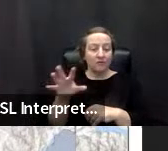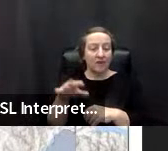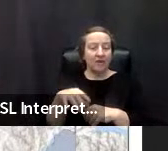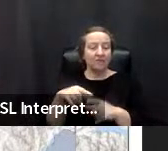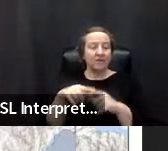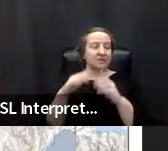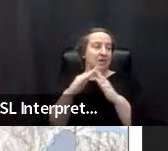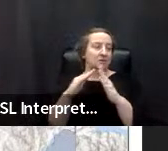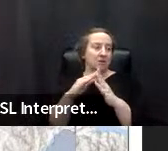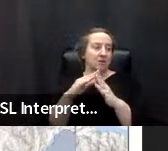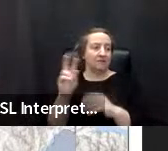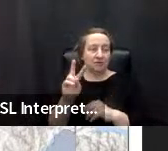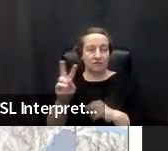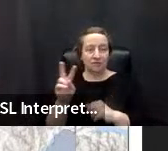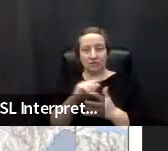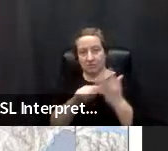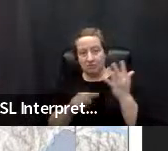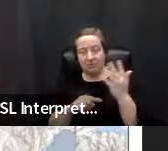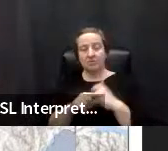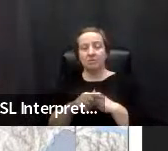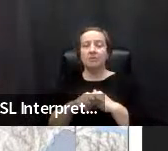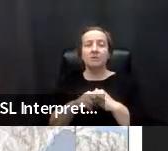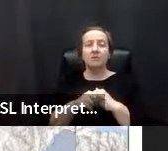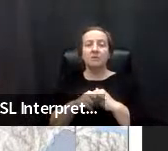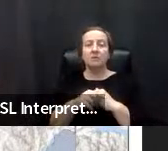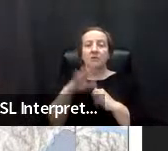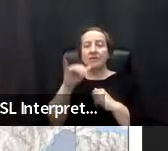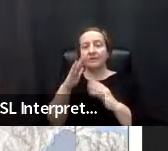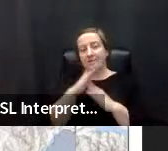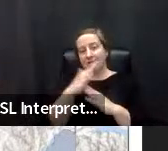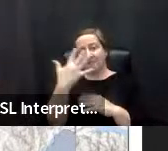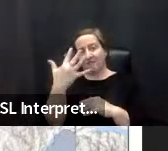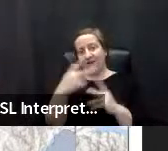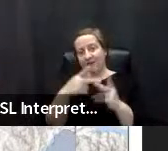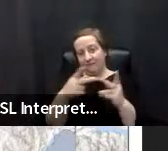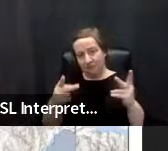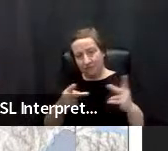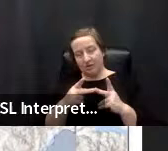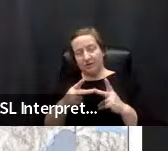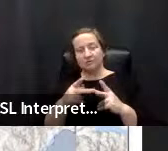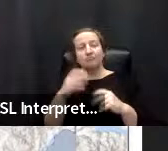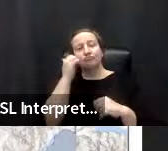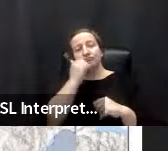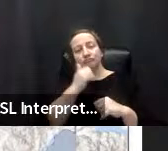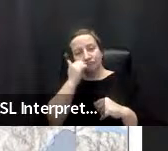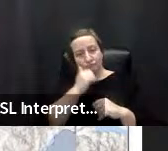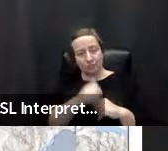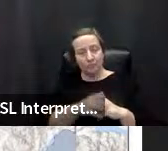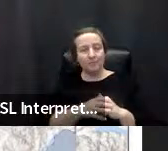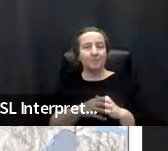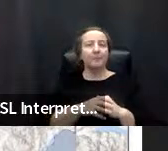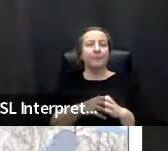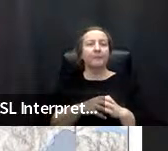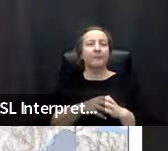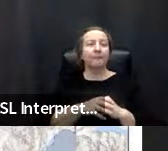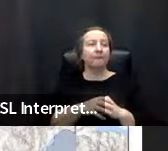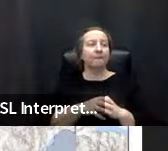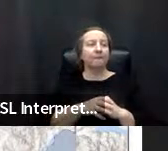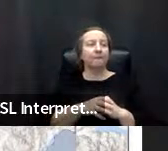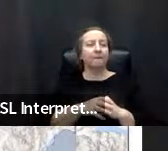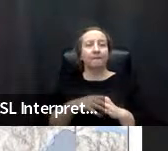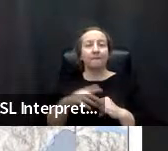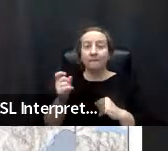downtown Vancouver. So those are the top 5 locations on a daily basis. You have a question,